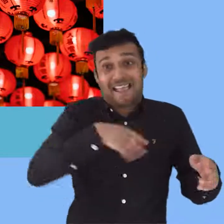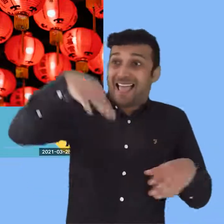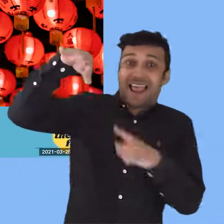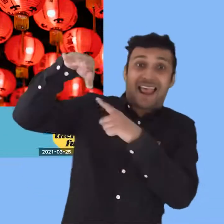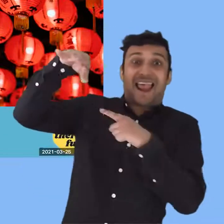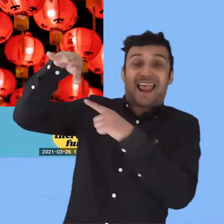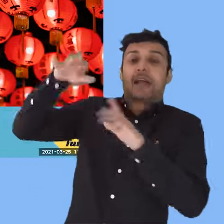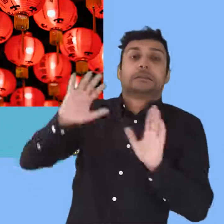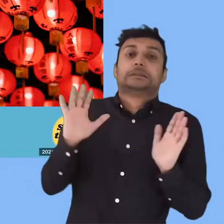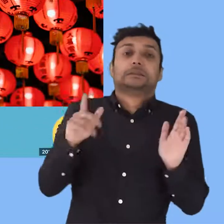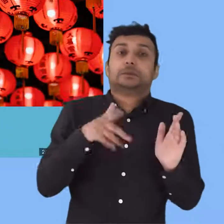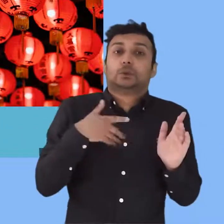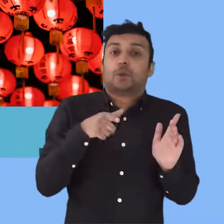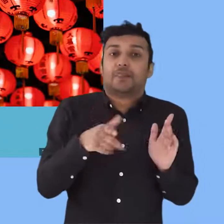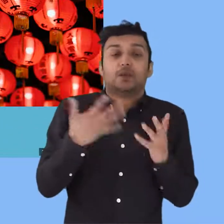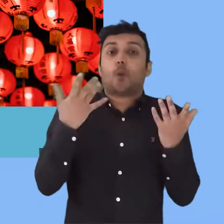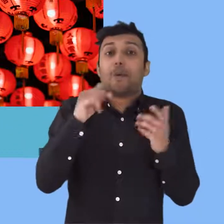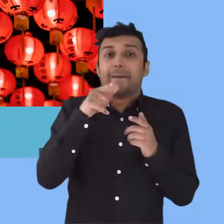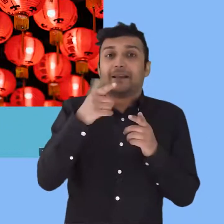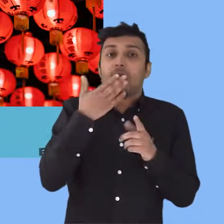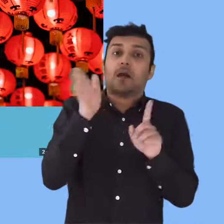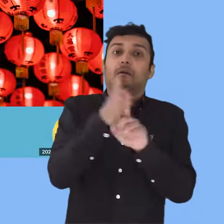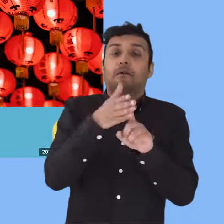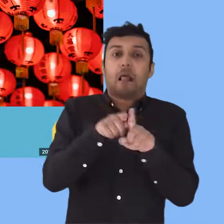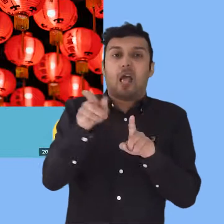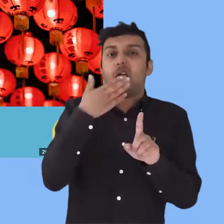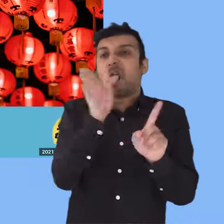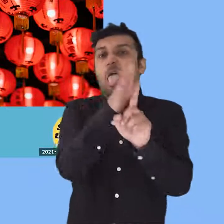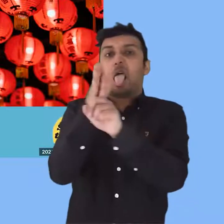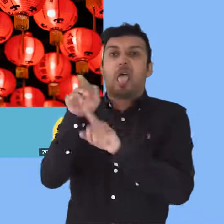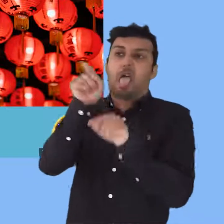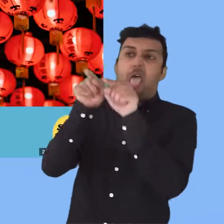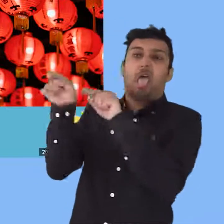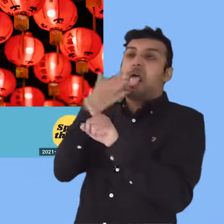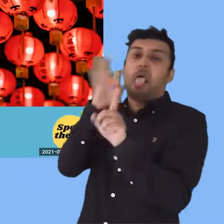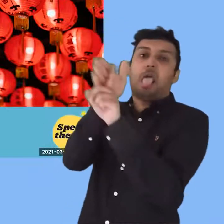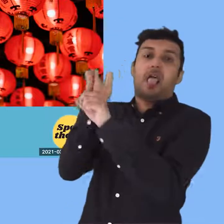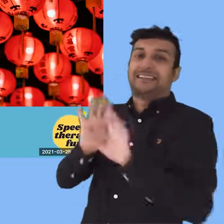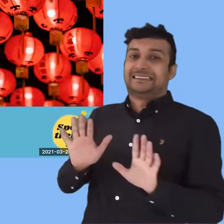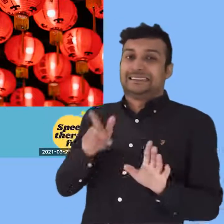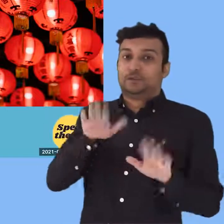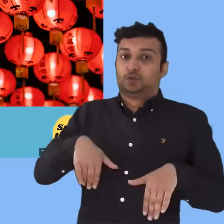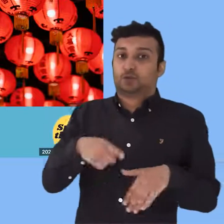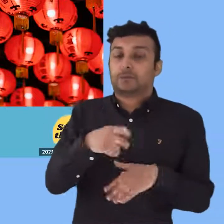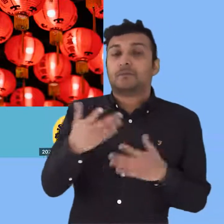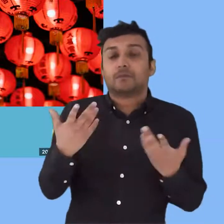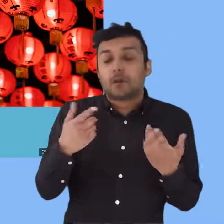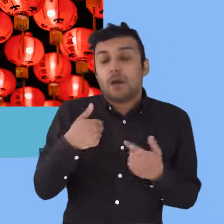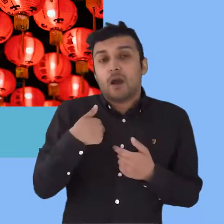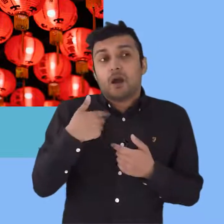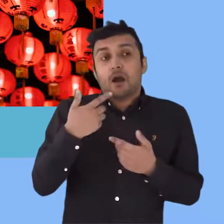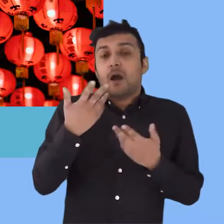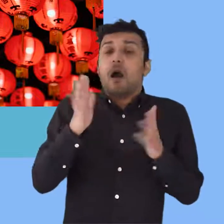harmful stereotypes about cultures. And I know this is, that this will not have been done